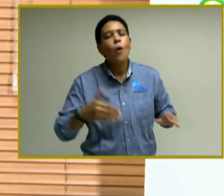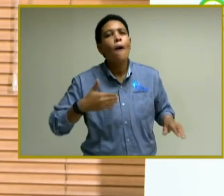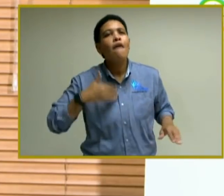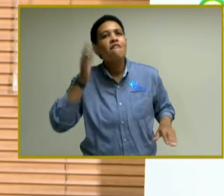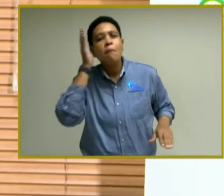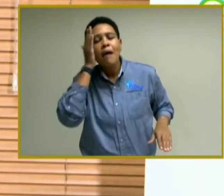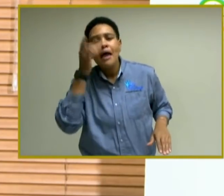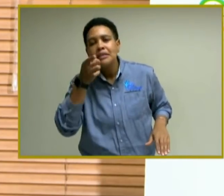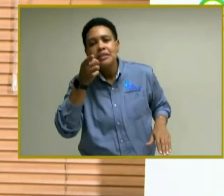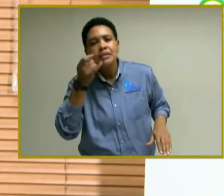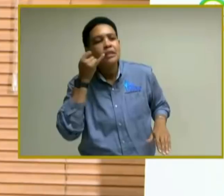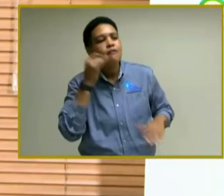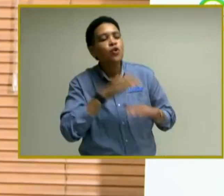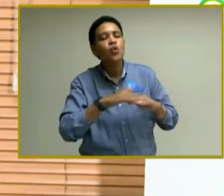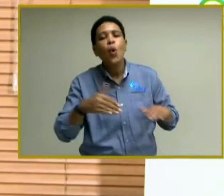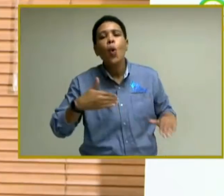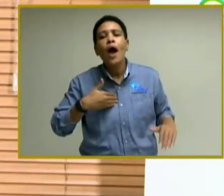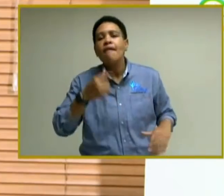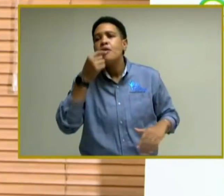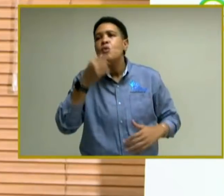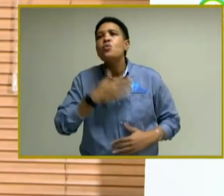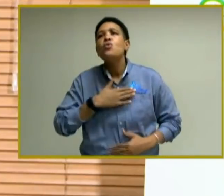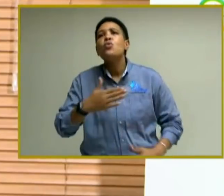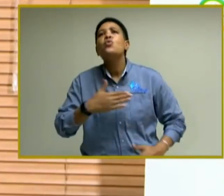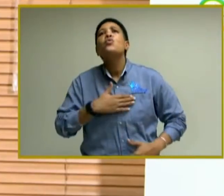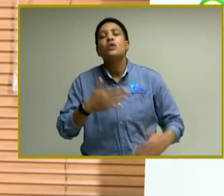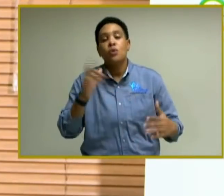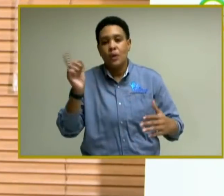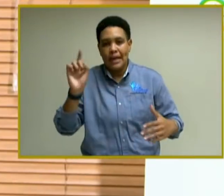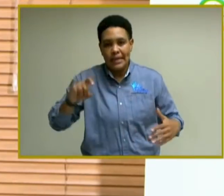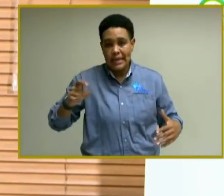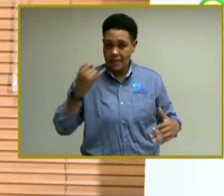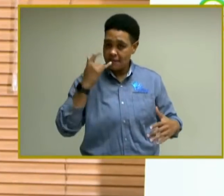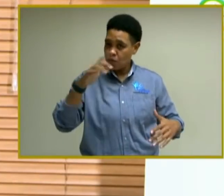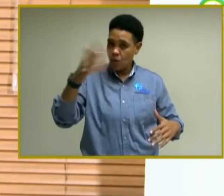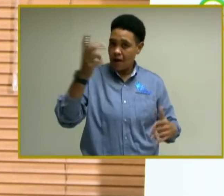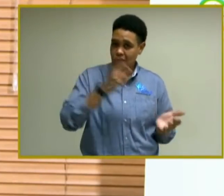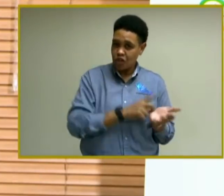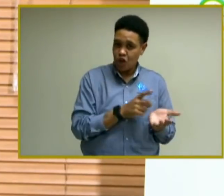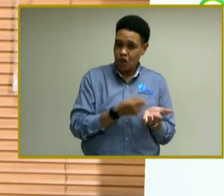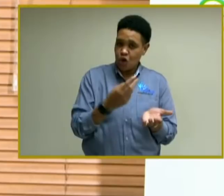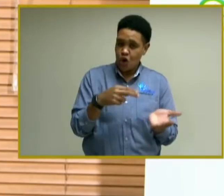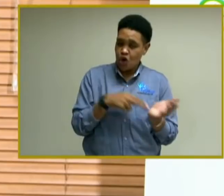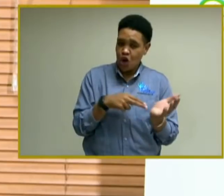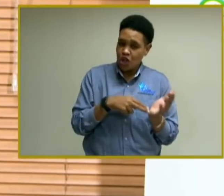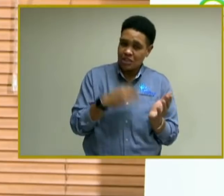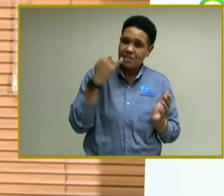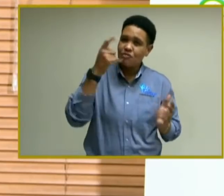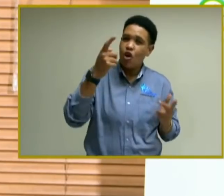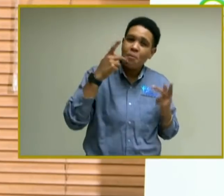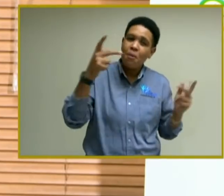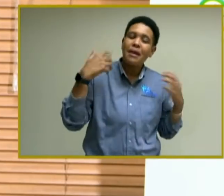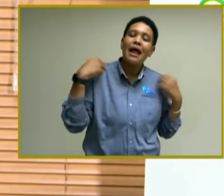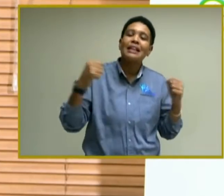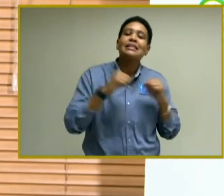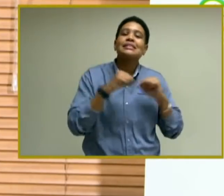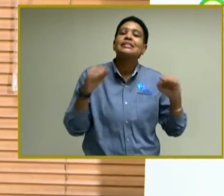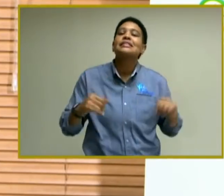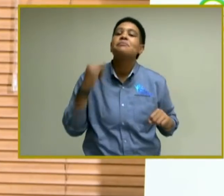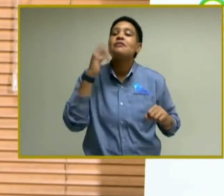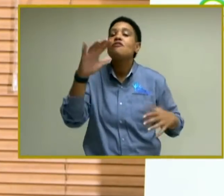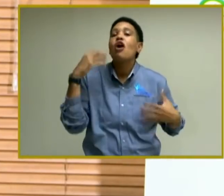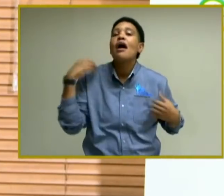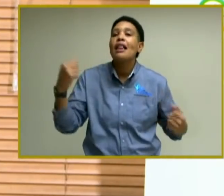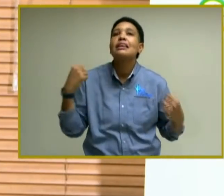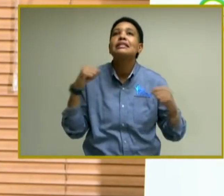beds, if you don't have the ventilators where needed, if you don't have the doctors and the nurses, if your public health system, if your health system